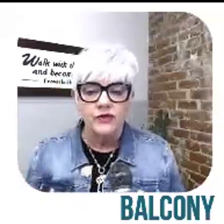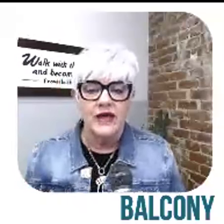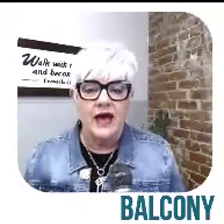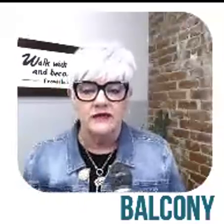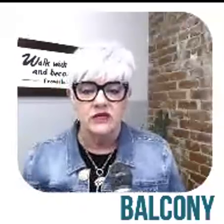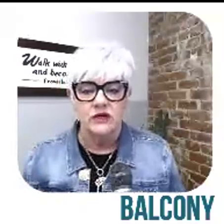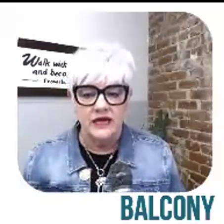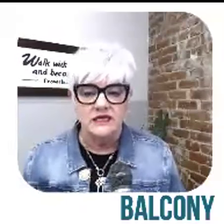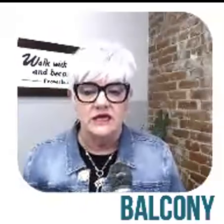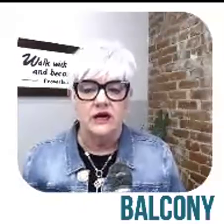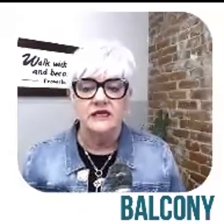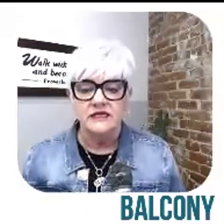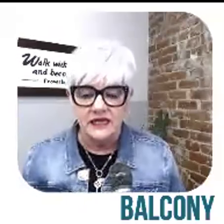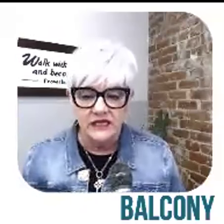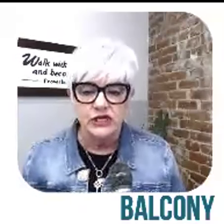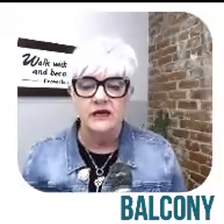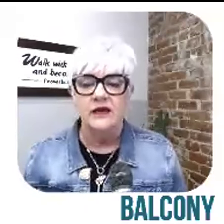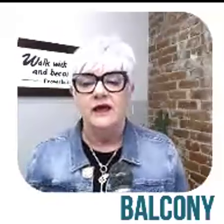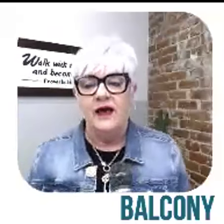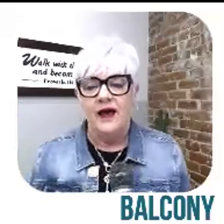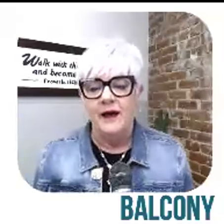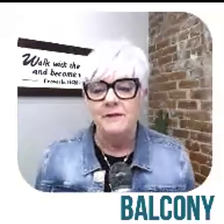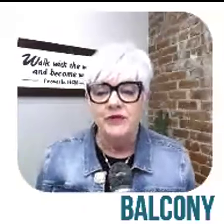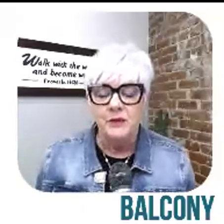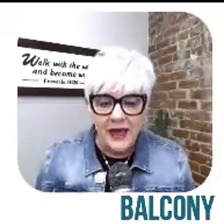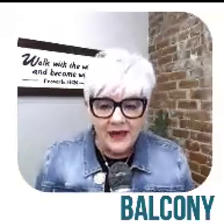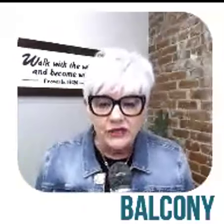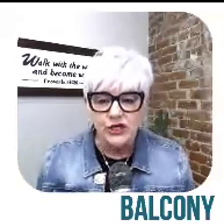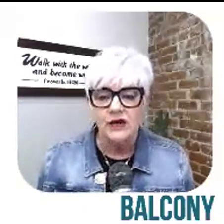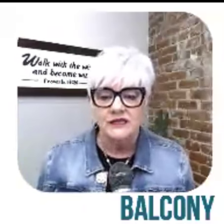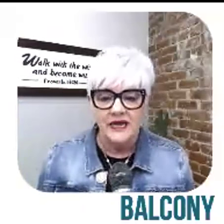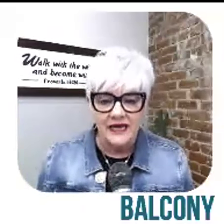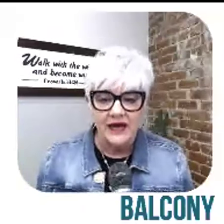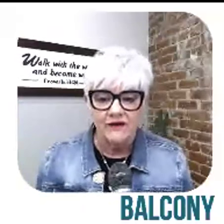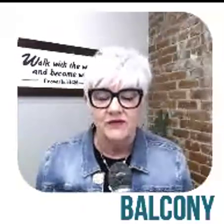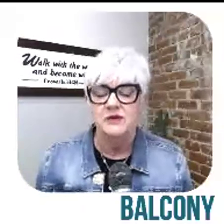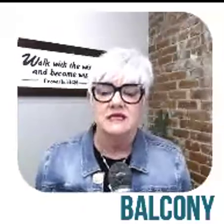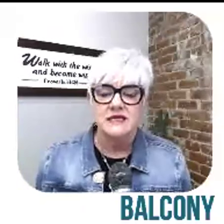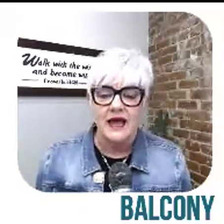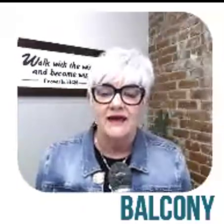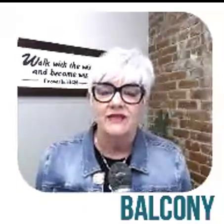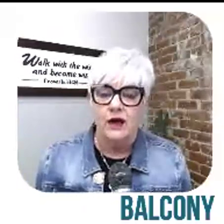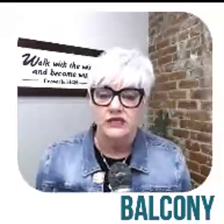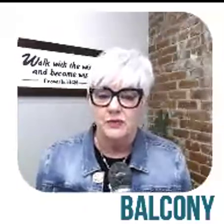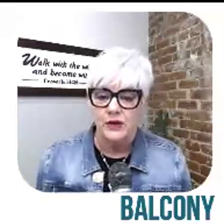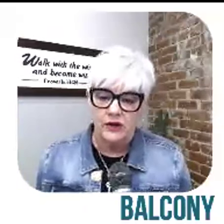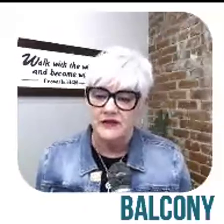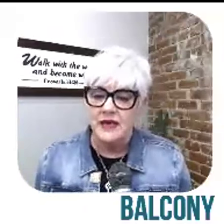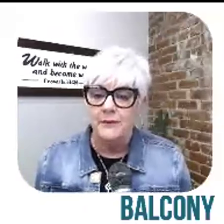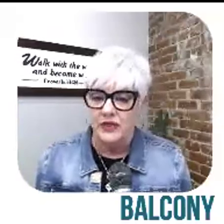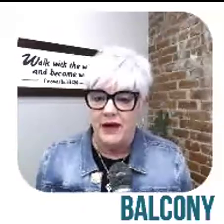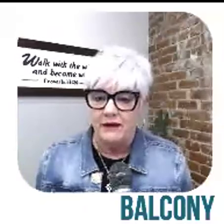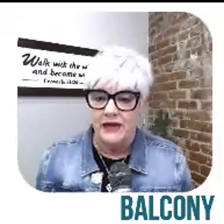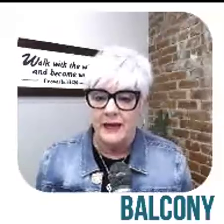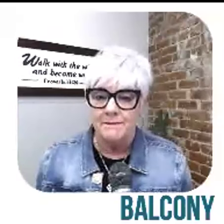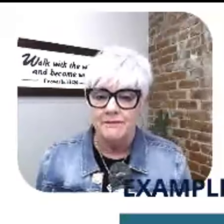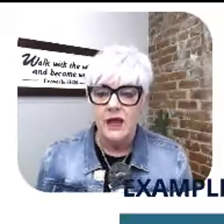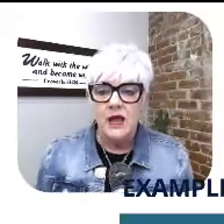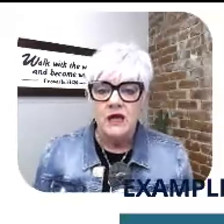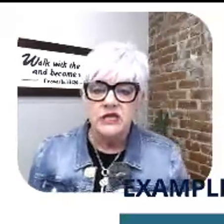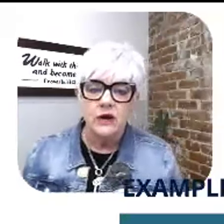all three hats are necessary: the technician, the manager taking care of the business, and the entrepreneur that's up on the